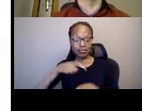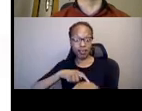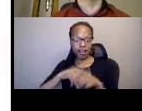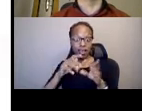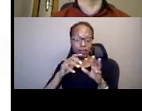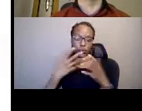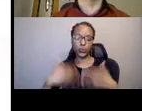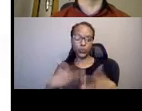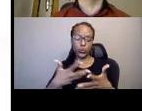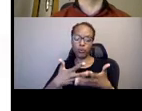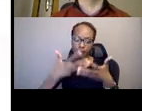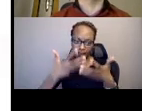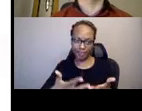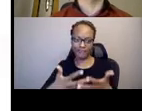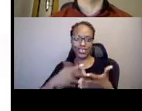Next slide, please.